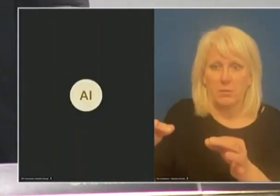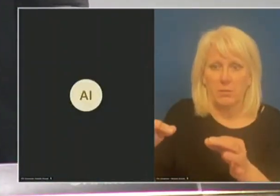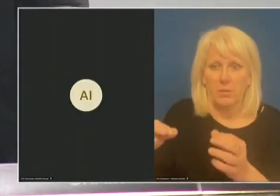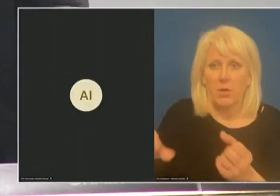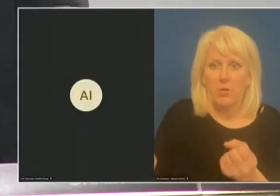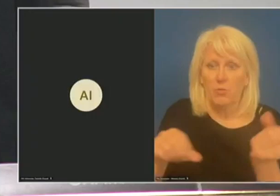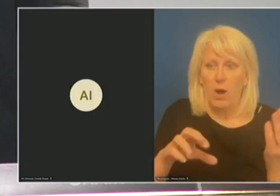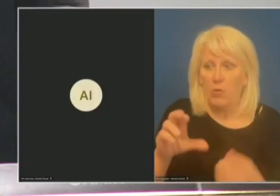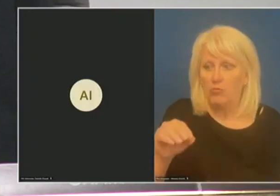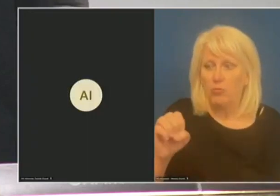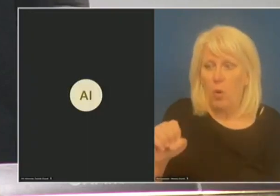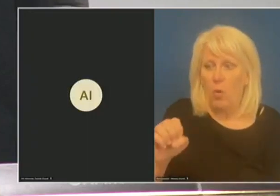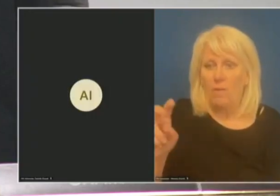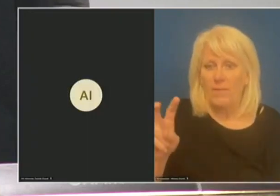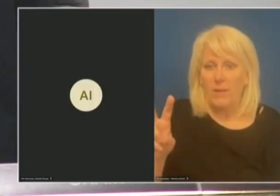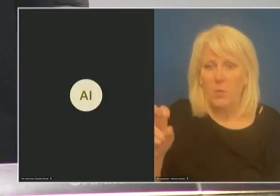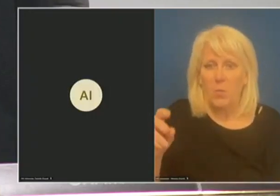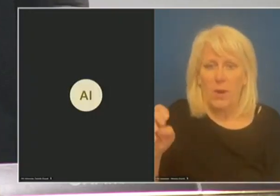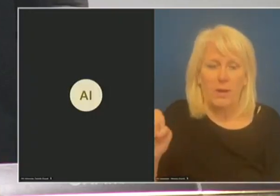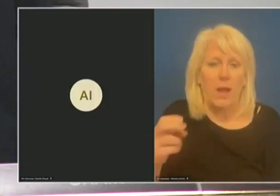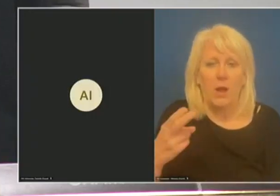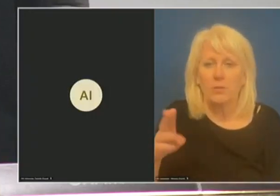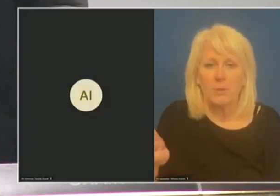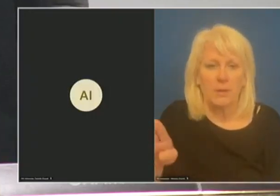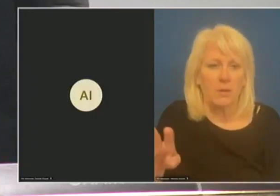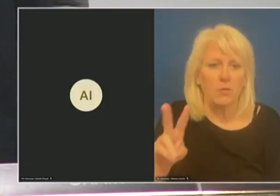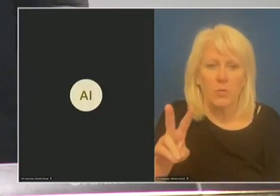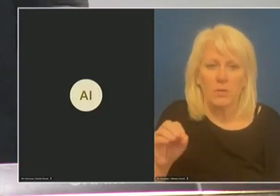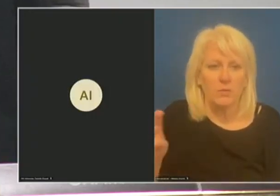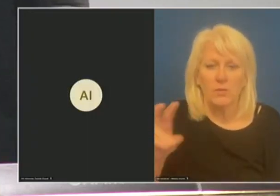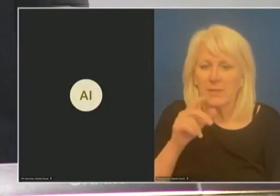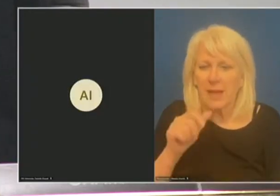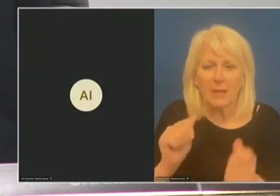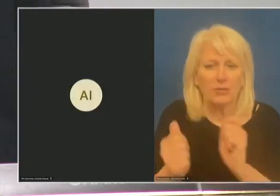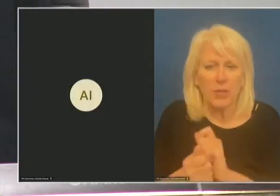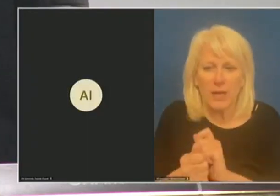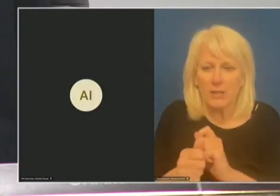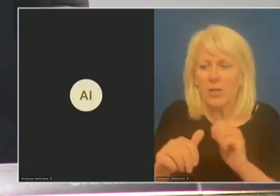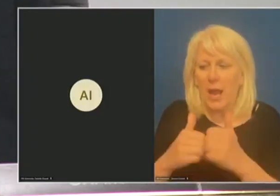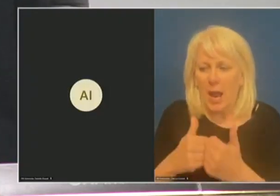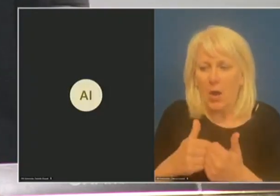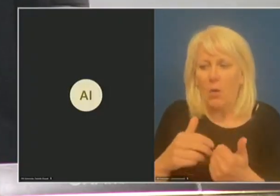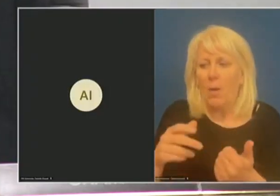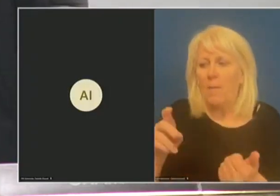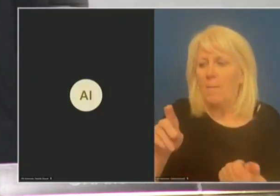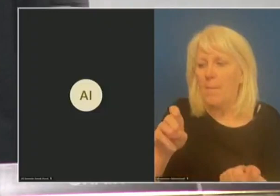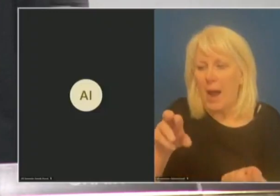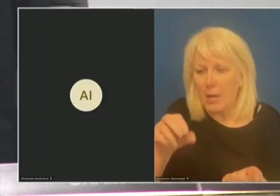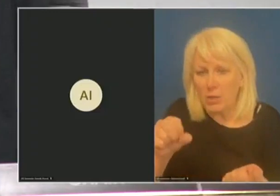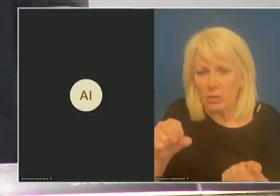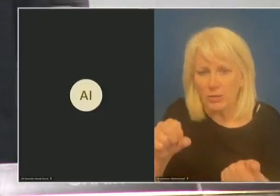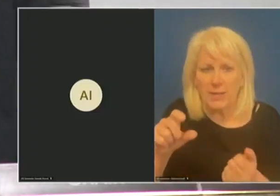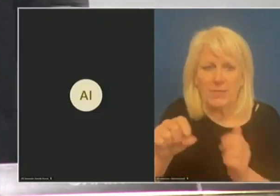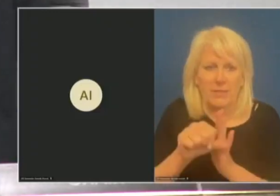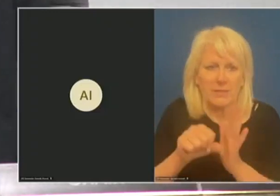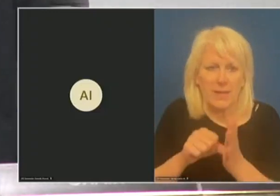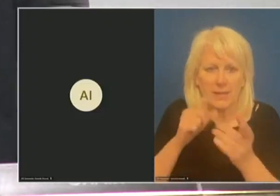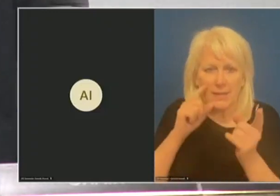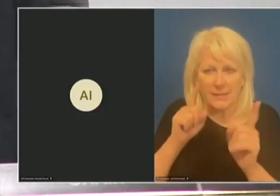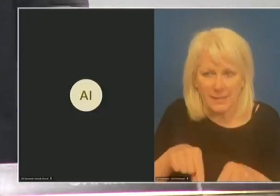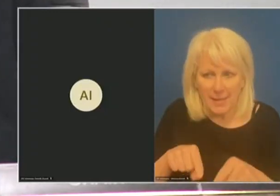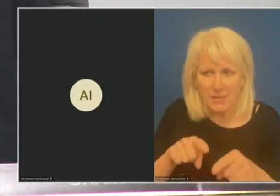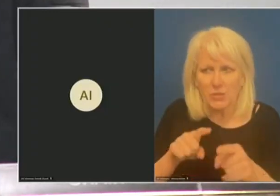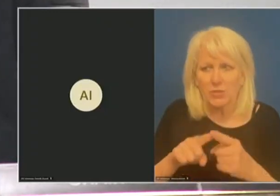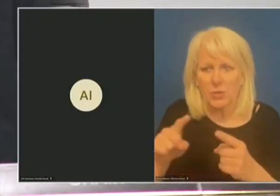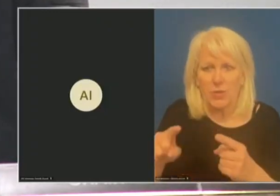House Bill 2002 does not change anything about how minors consent to their abortion care in the state. We have not changed anything. We have affirmed it. We have not